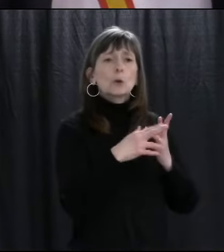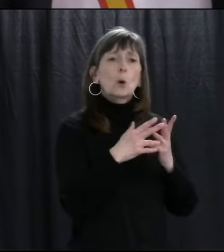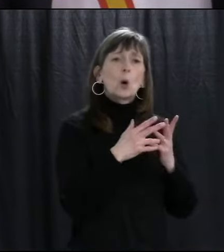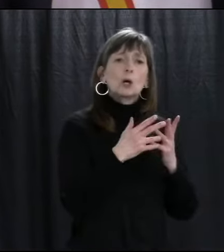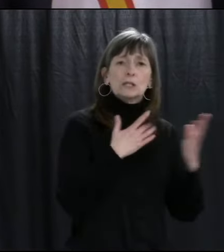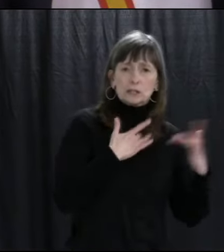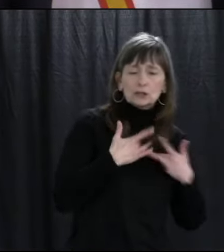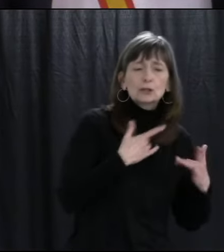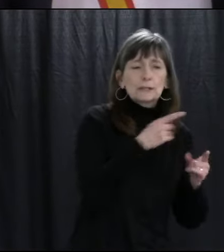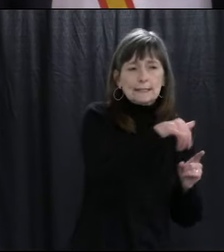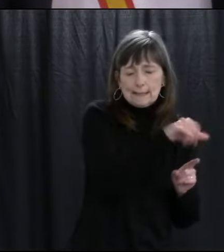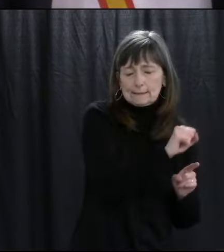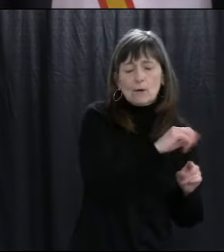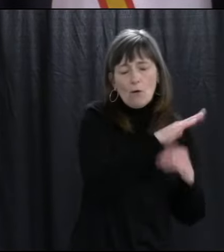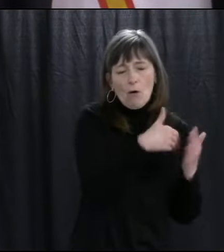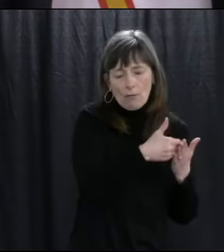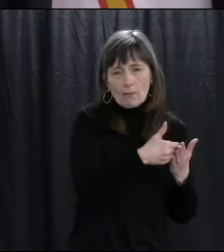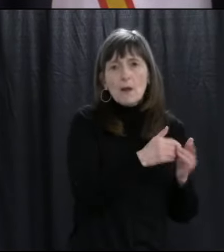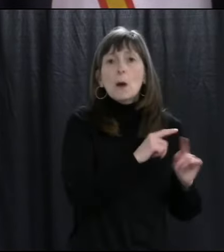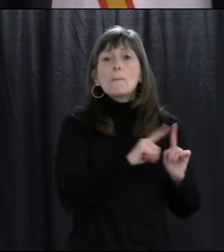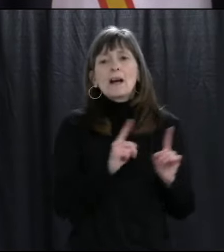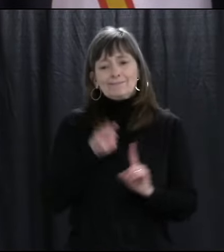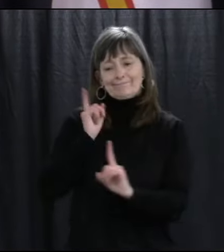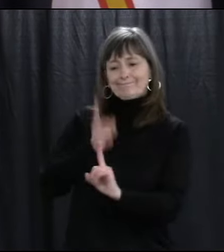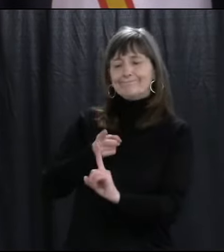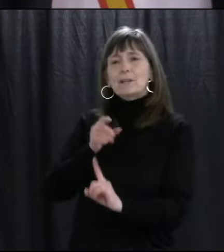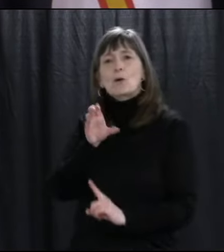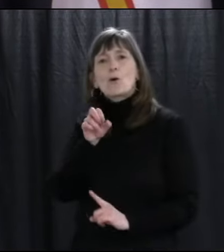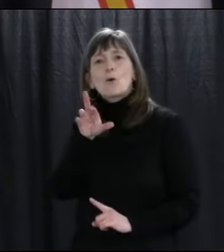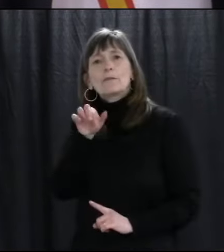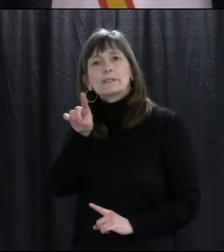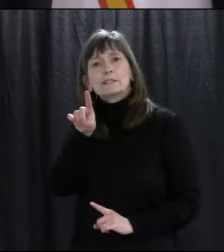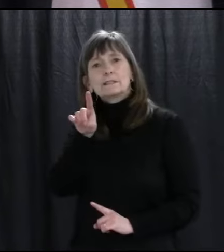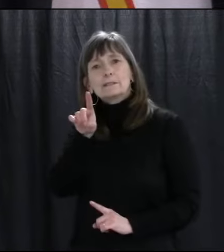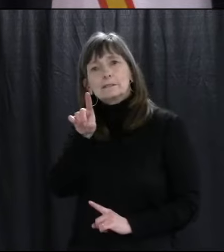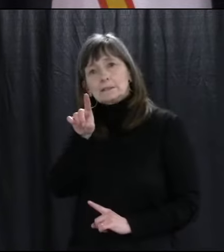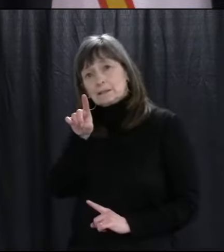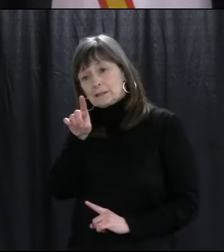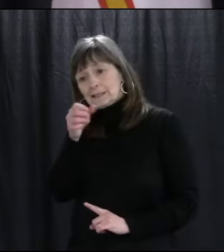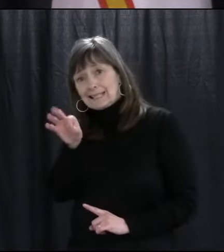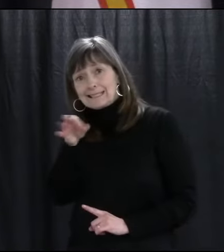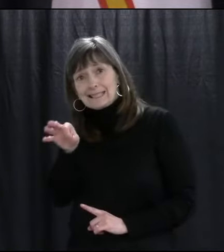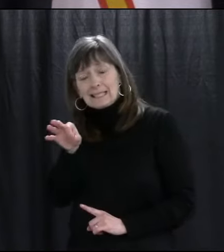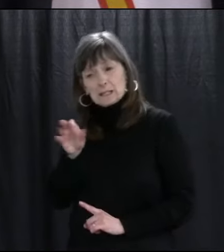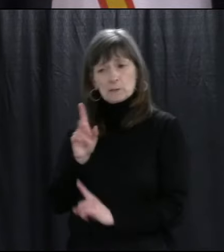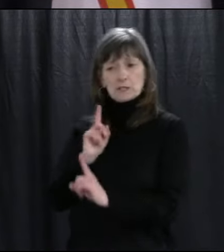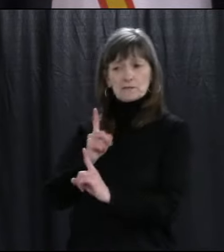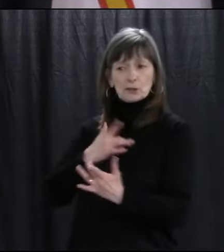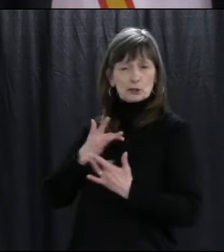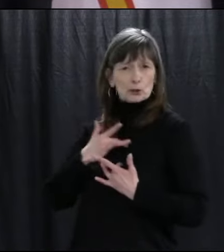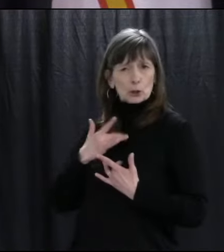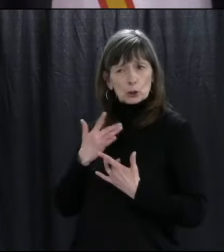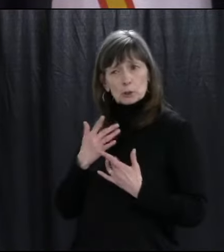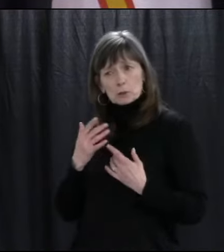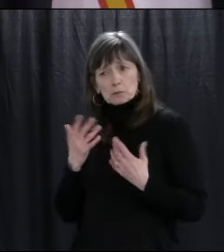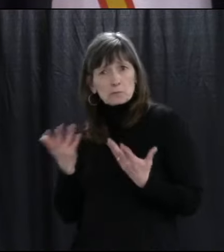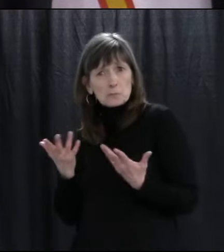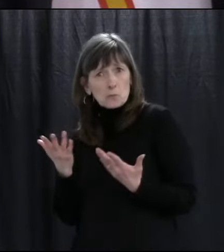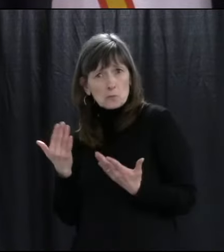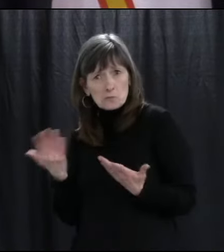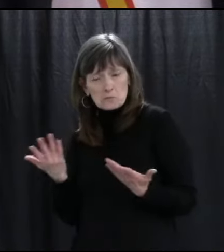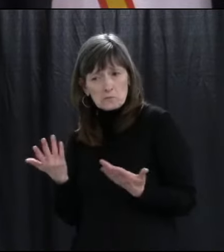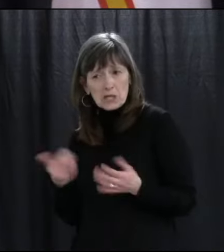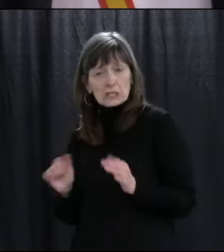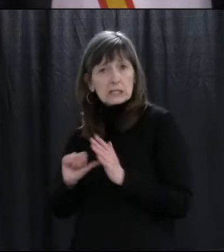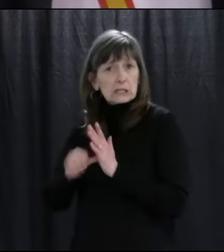that people should be conducting themselves accordingly? At the moment, no. It appears that it is spread